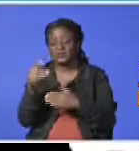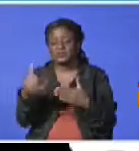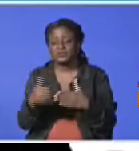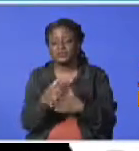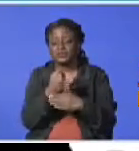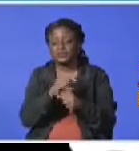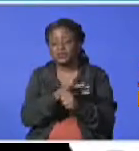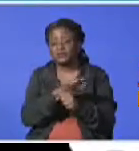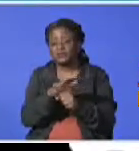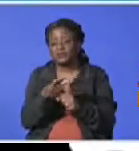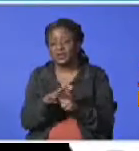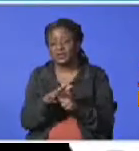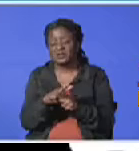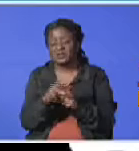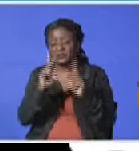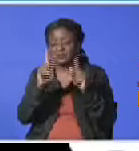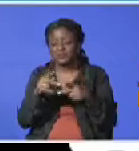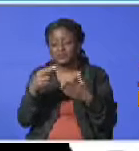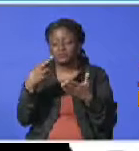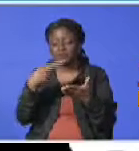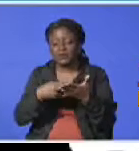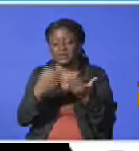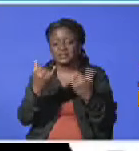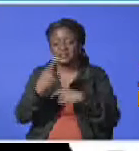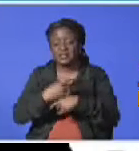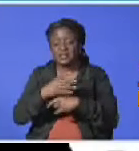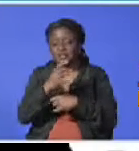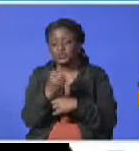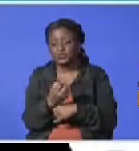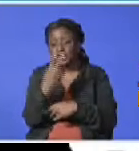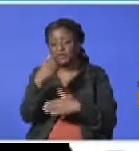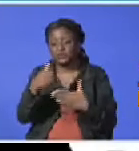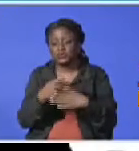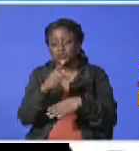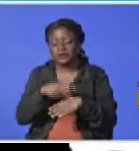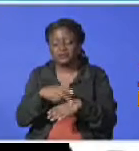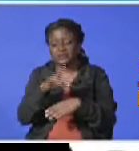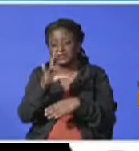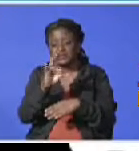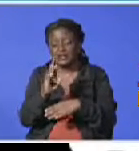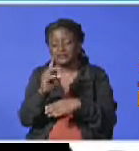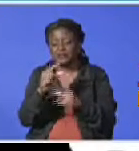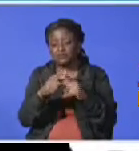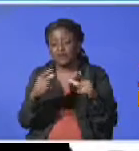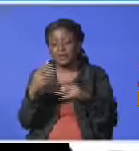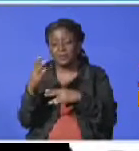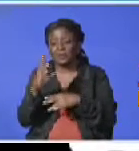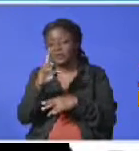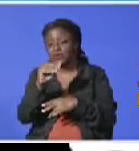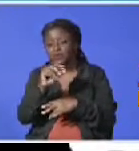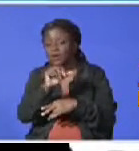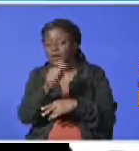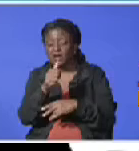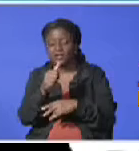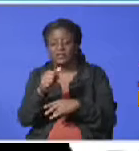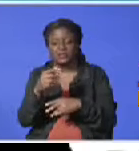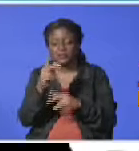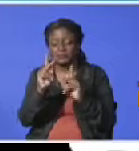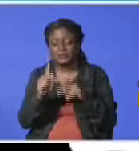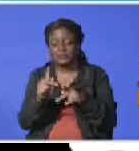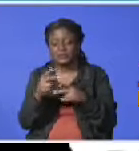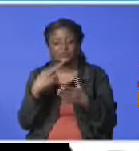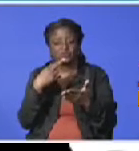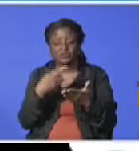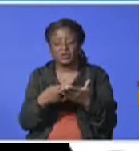COVID-19 cases recorded today, 12 in New Providence and 7 in Grand Bahama. No other cases have been reported on the Family